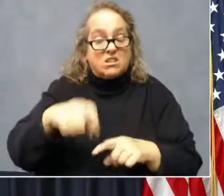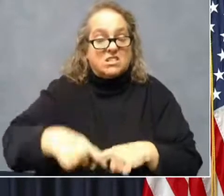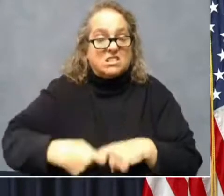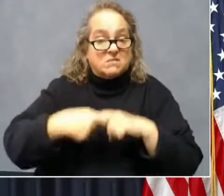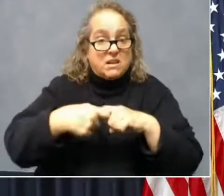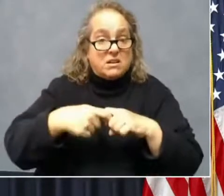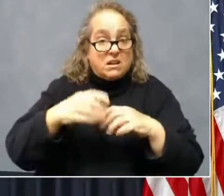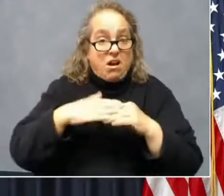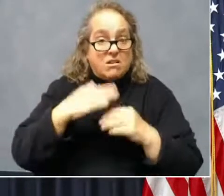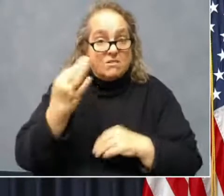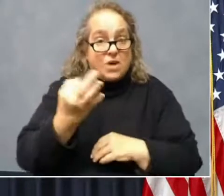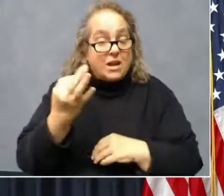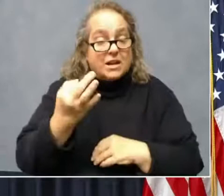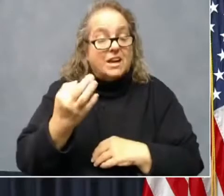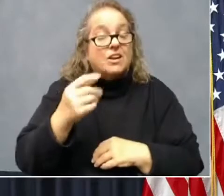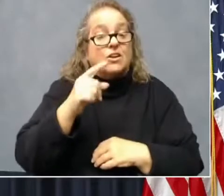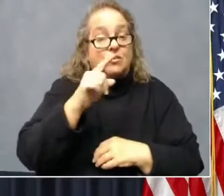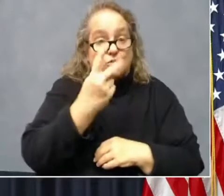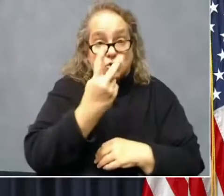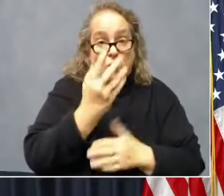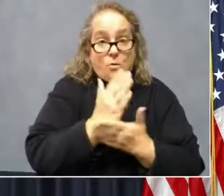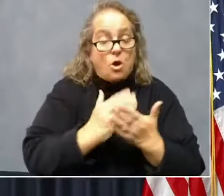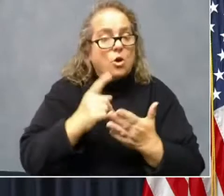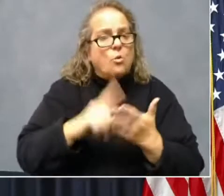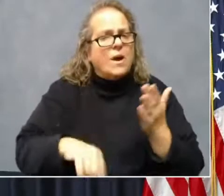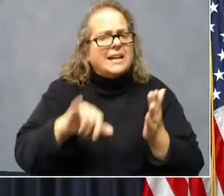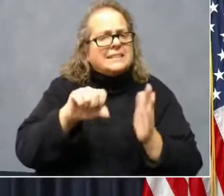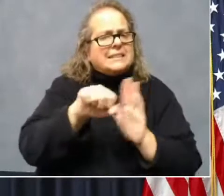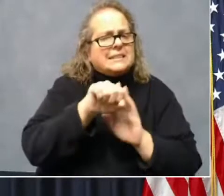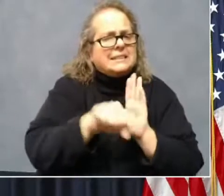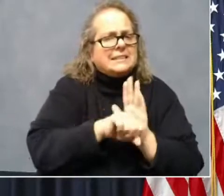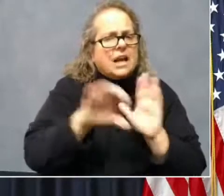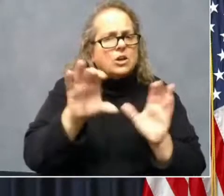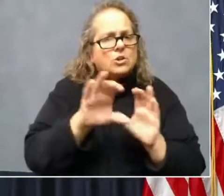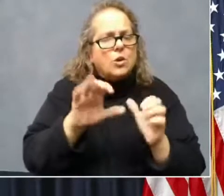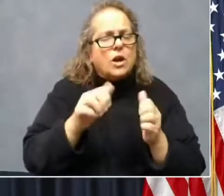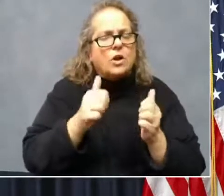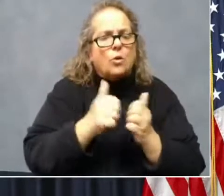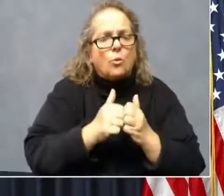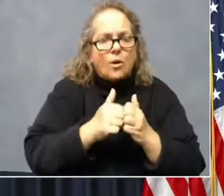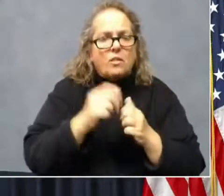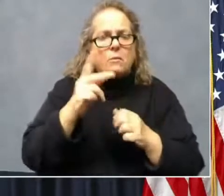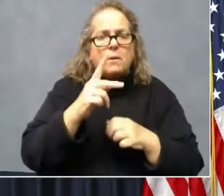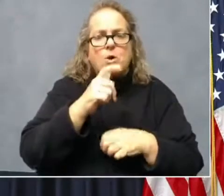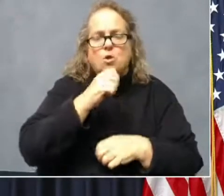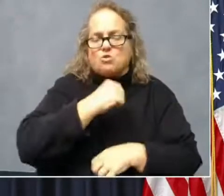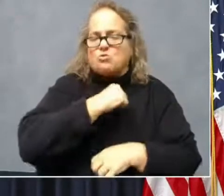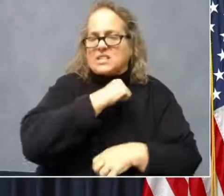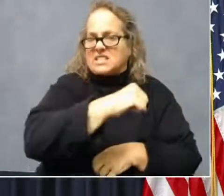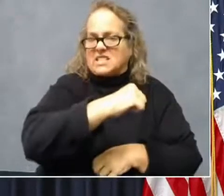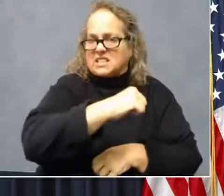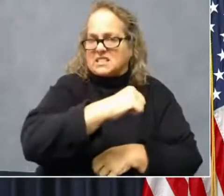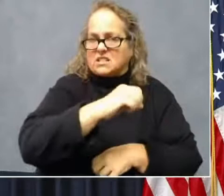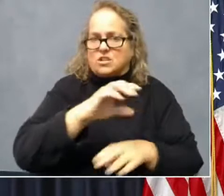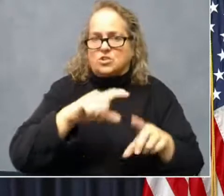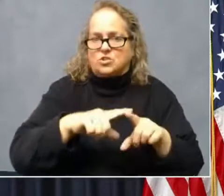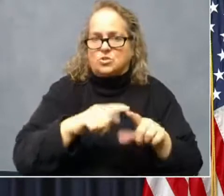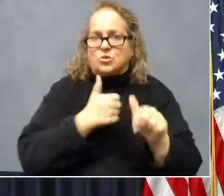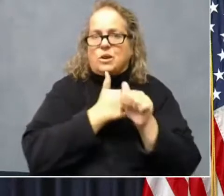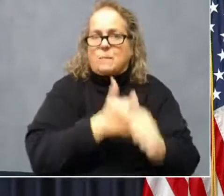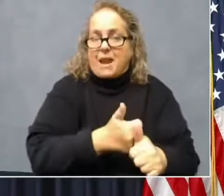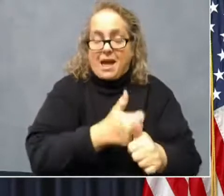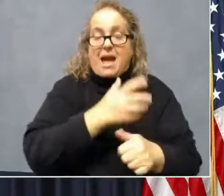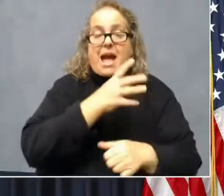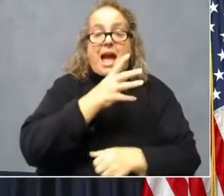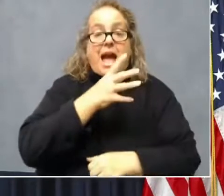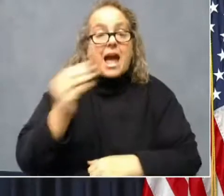state doing to address resistance and threats that local health officials experience when enforcing Kentucky's COVID